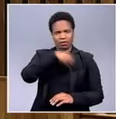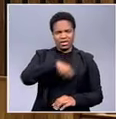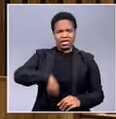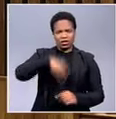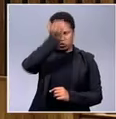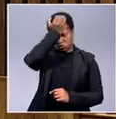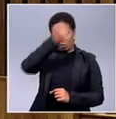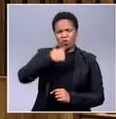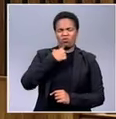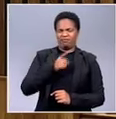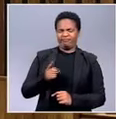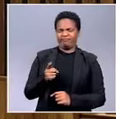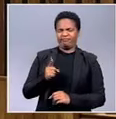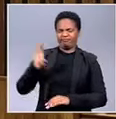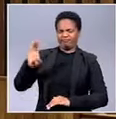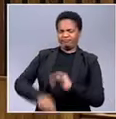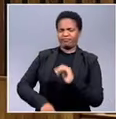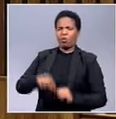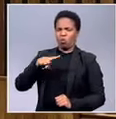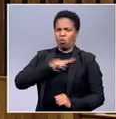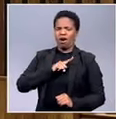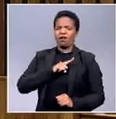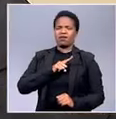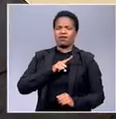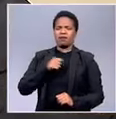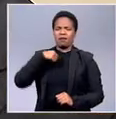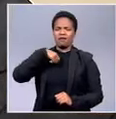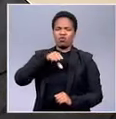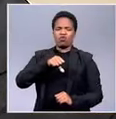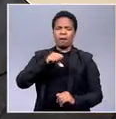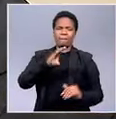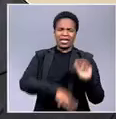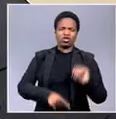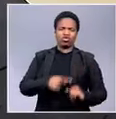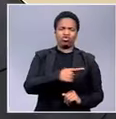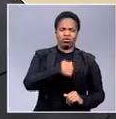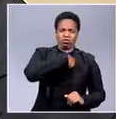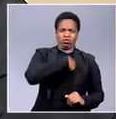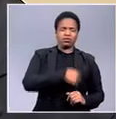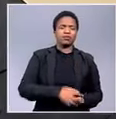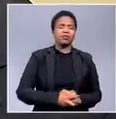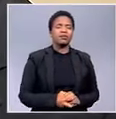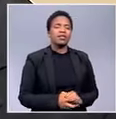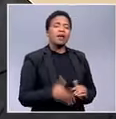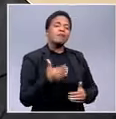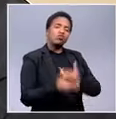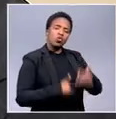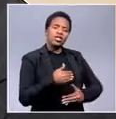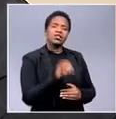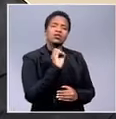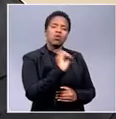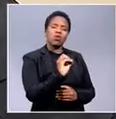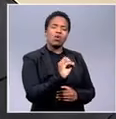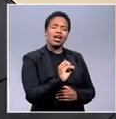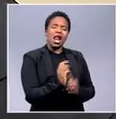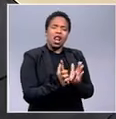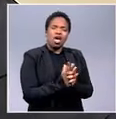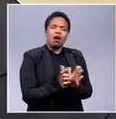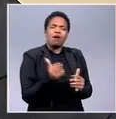son's prosecution is politically motivated. There was a process that was undertaken, which is a legal